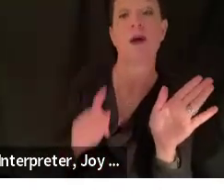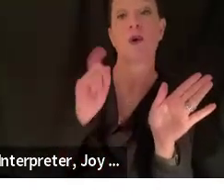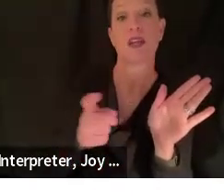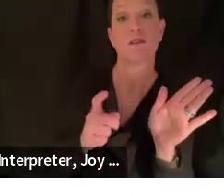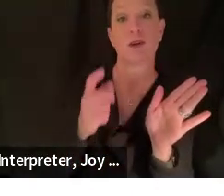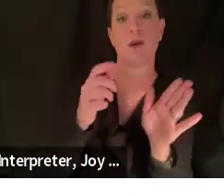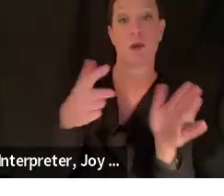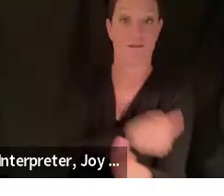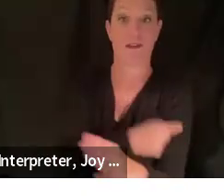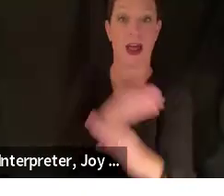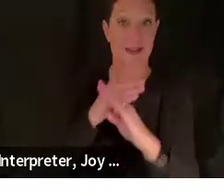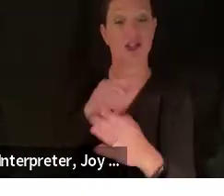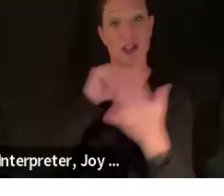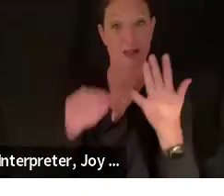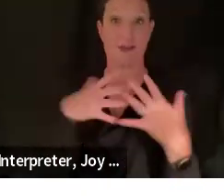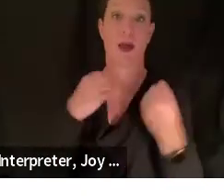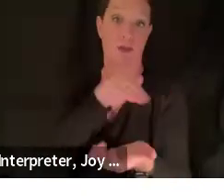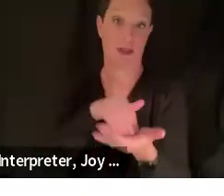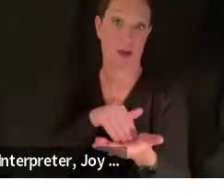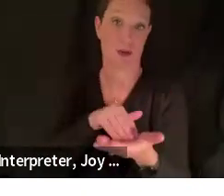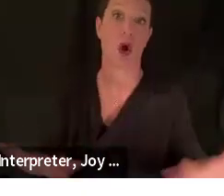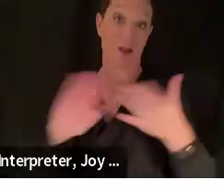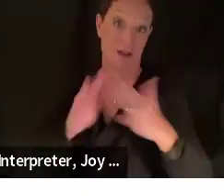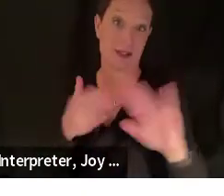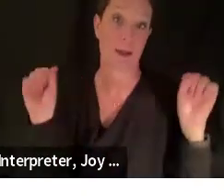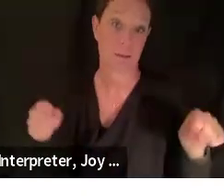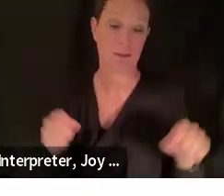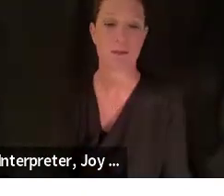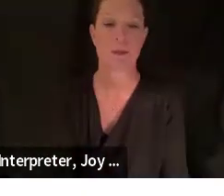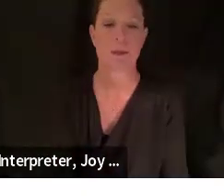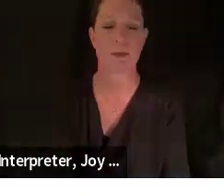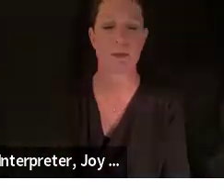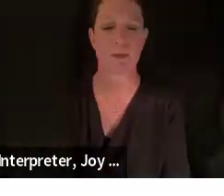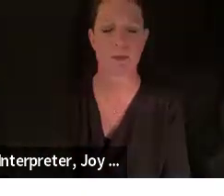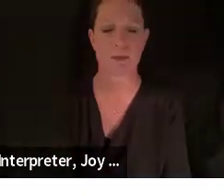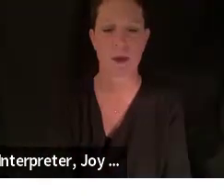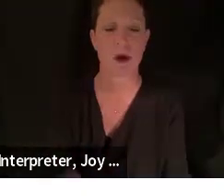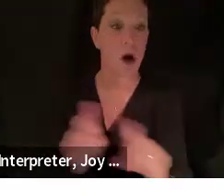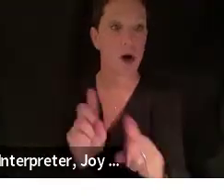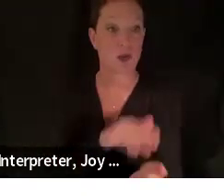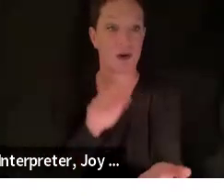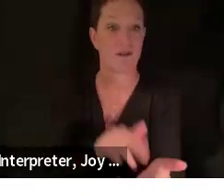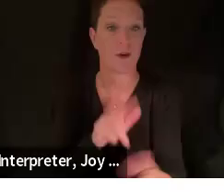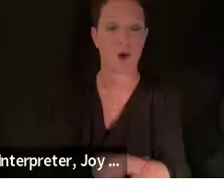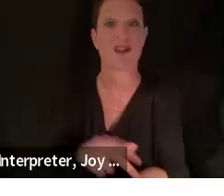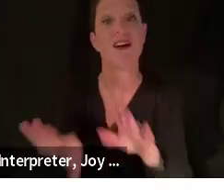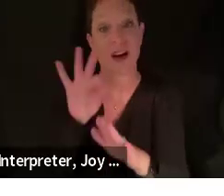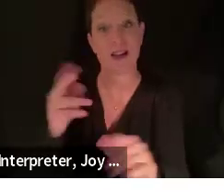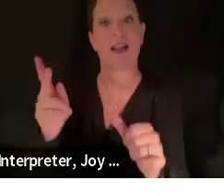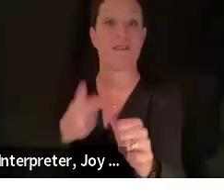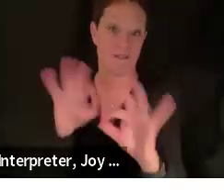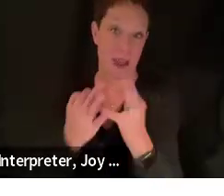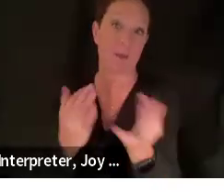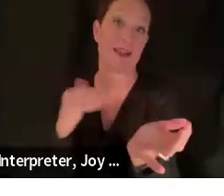vaccine at these health centers. And then also, of course, finding a primary care